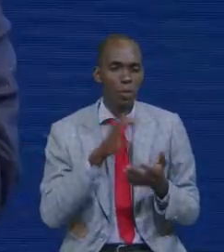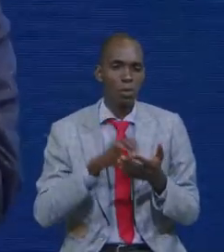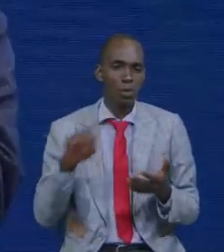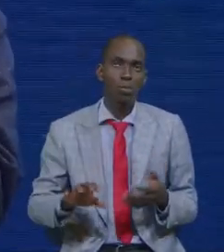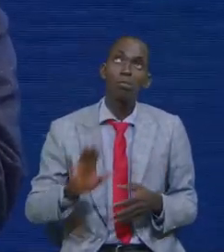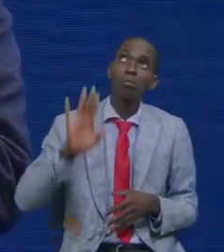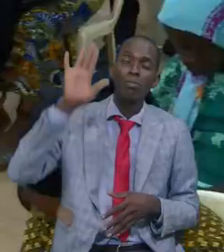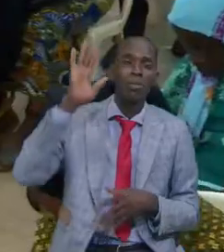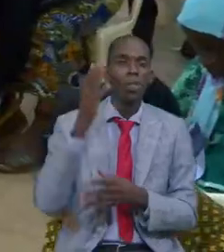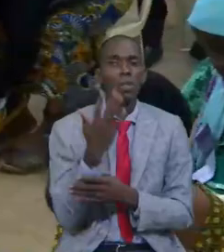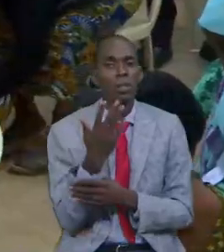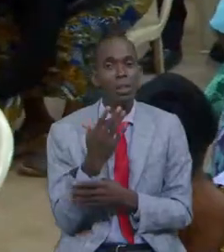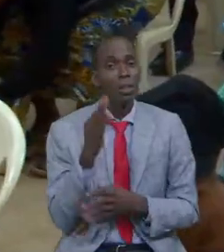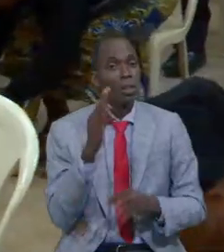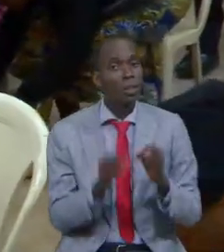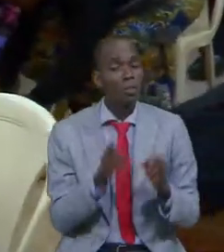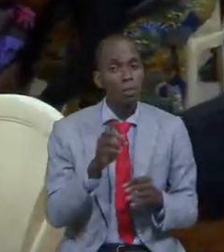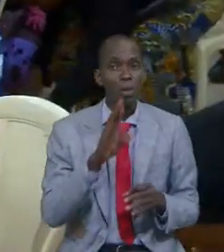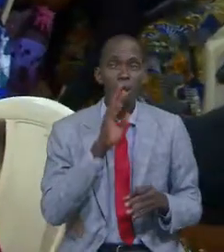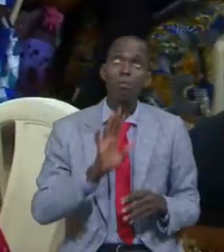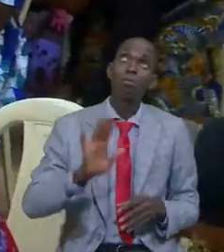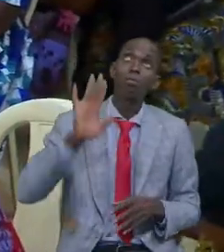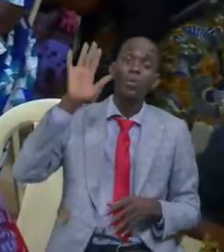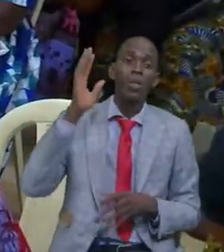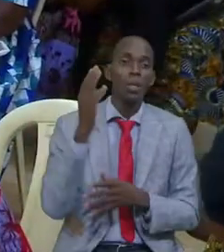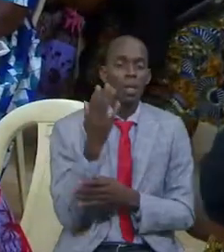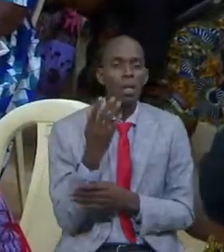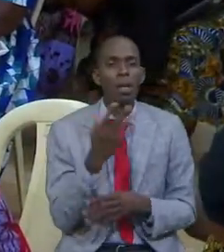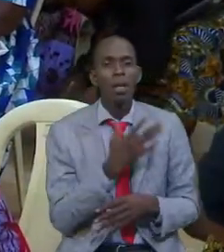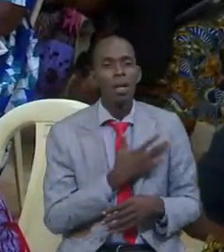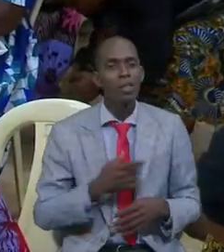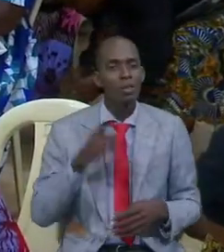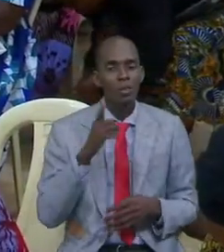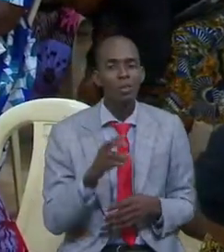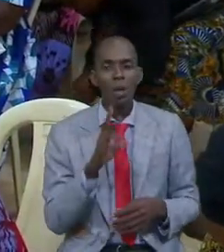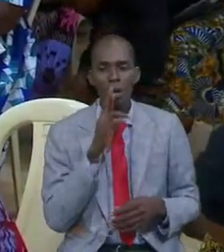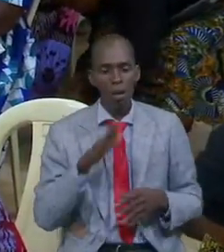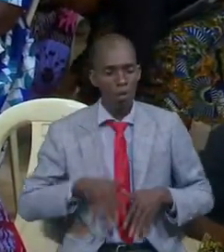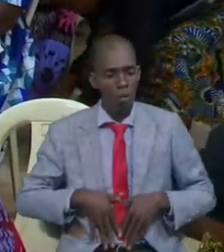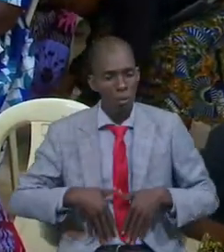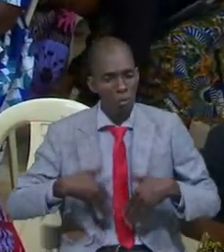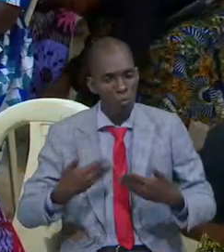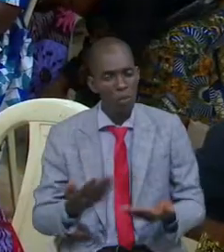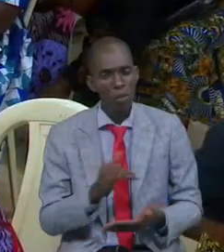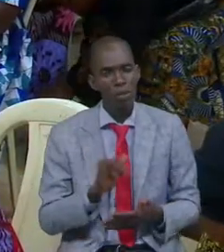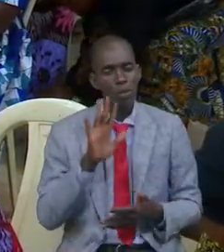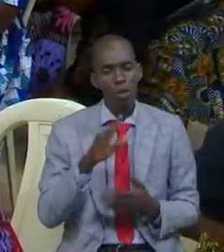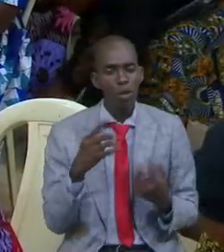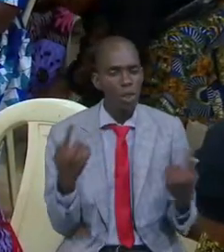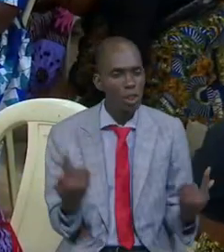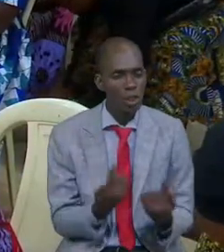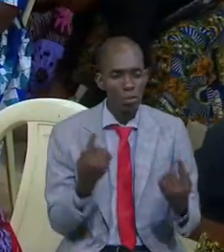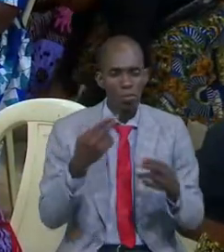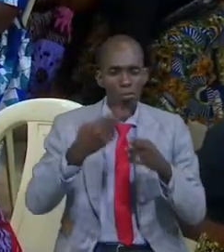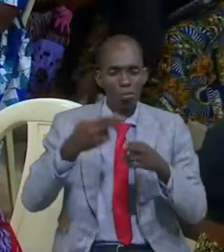up that hand. If you're raising up your hand and you're good and you're confessing those things and you are turning away from